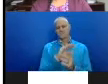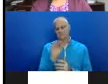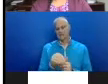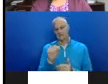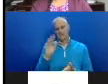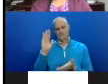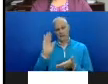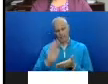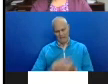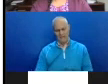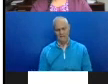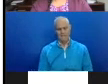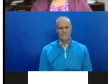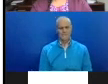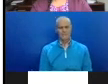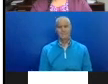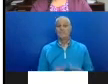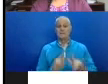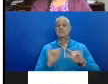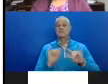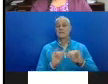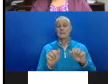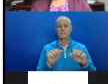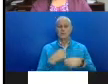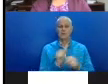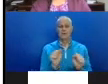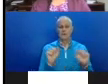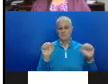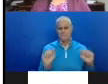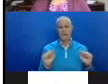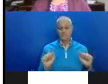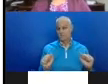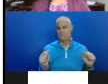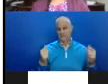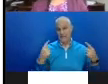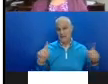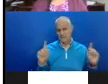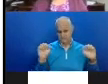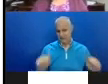And at the same time, we want to create the possibility where that could actually happen.